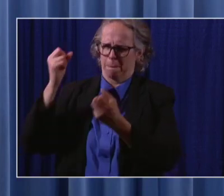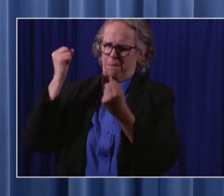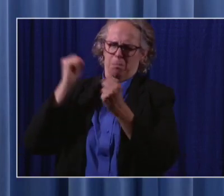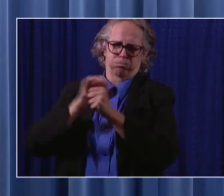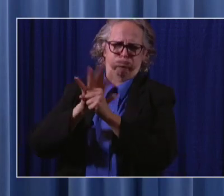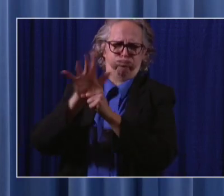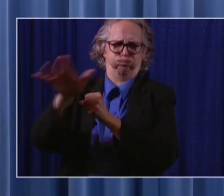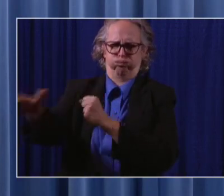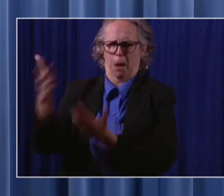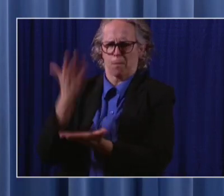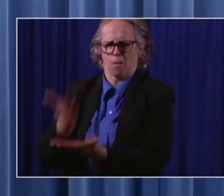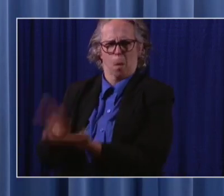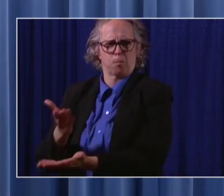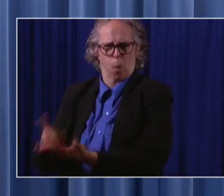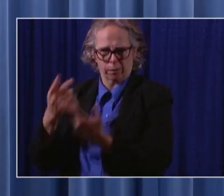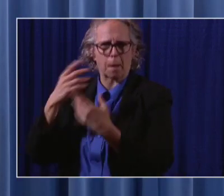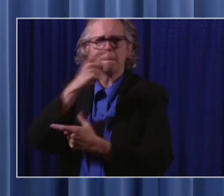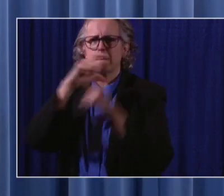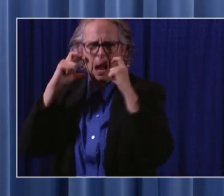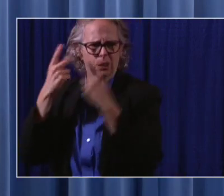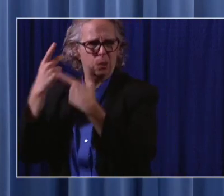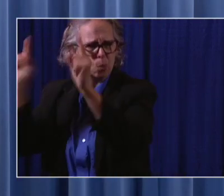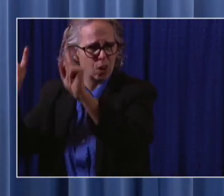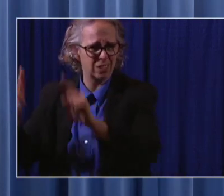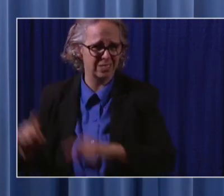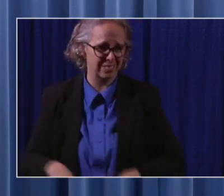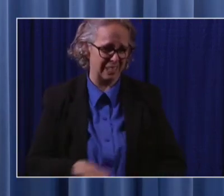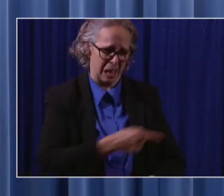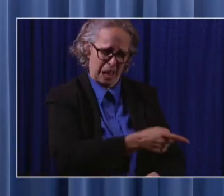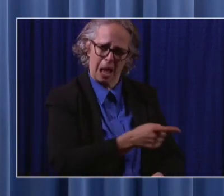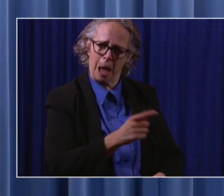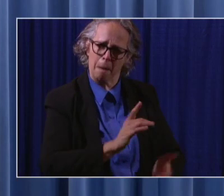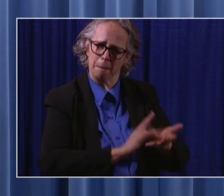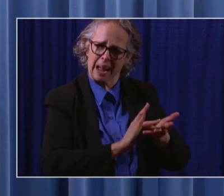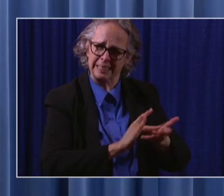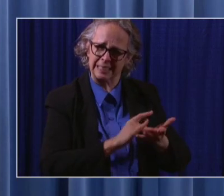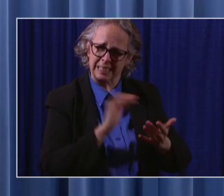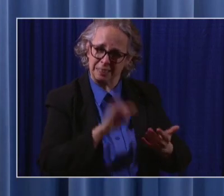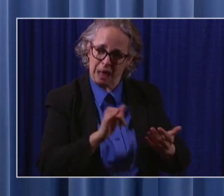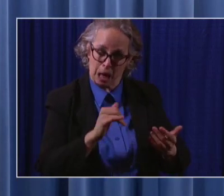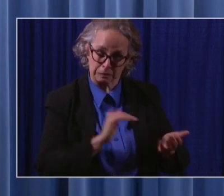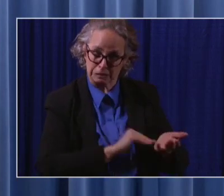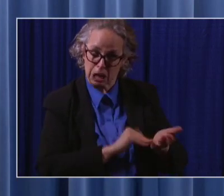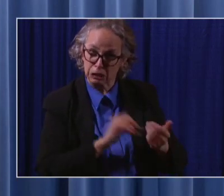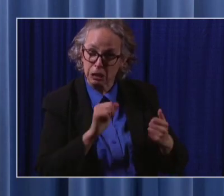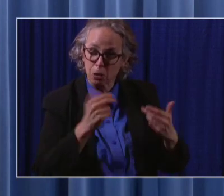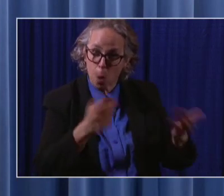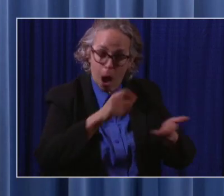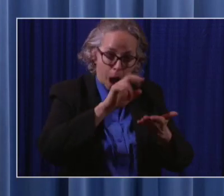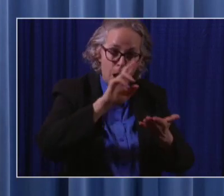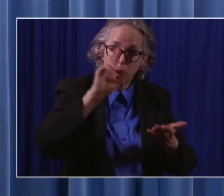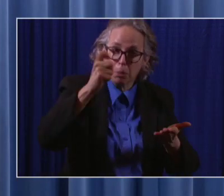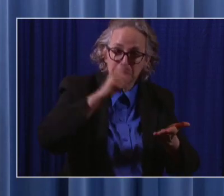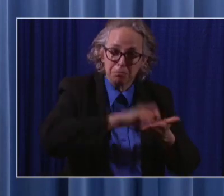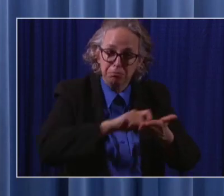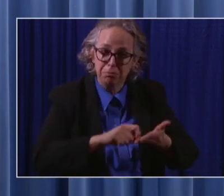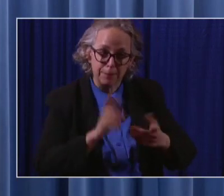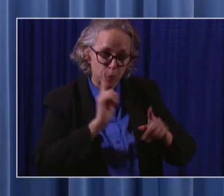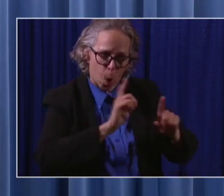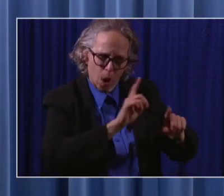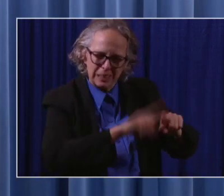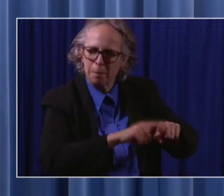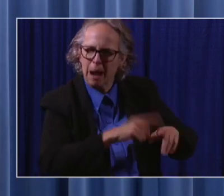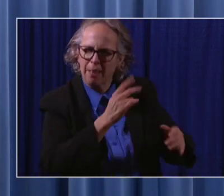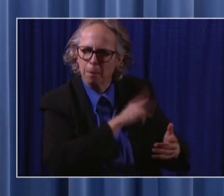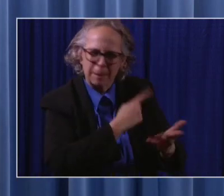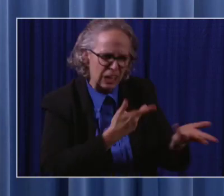case where it is a question of what a doctor should prescribe to an individual patient. I think when you get in the way between a